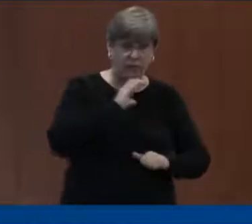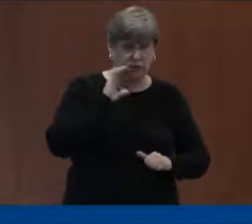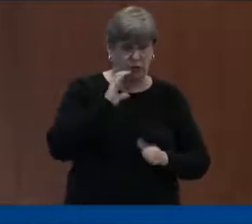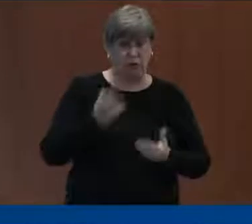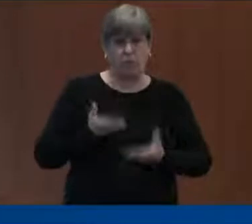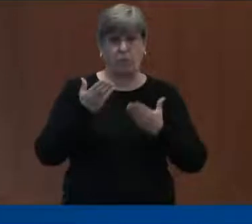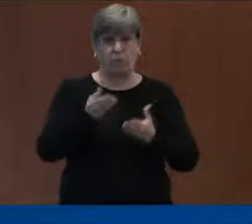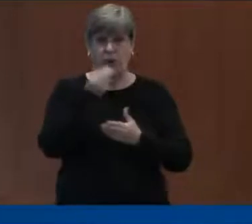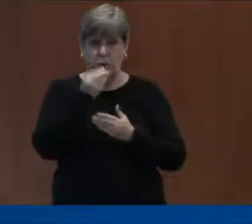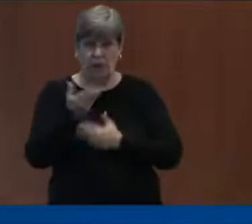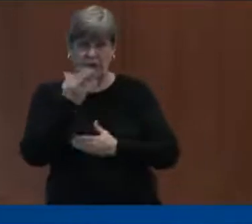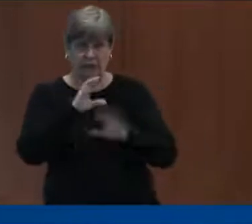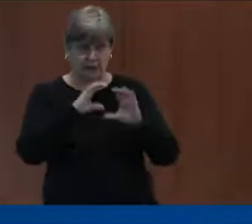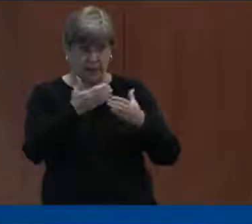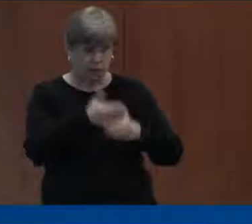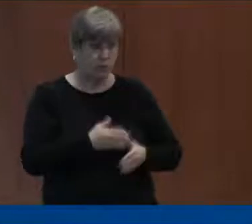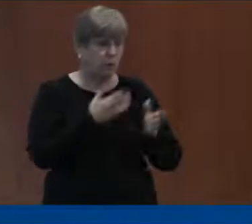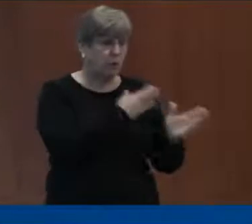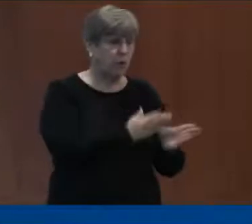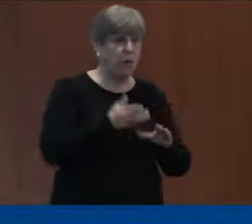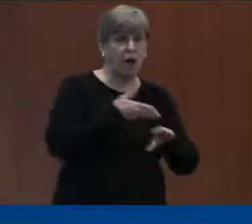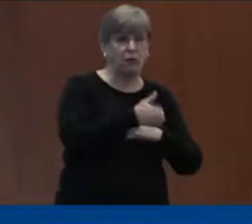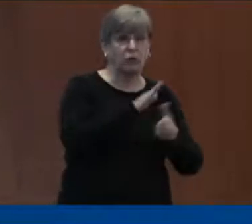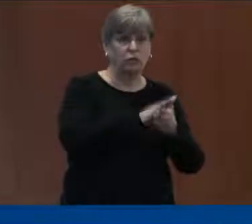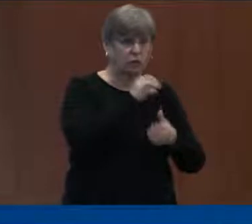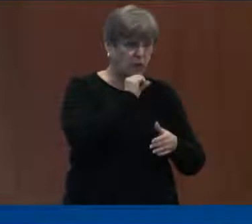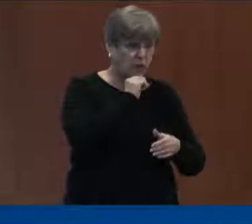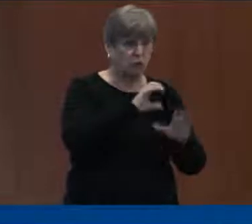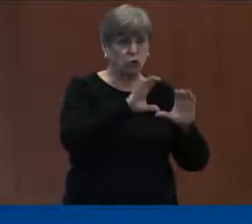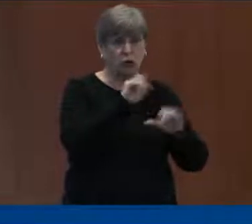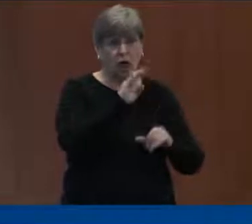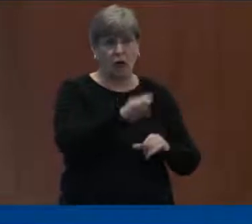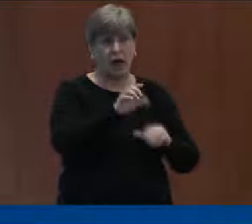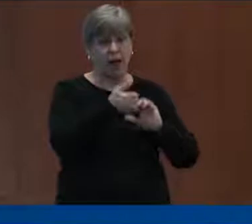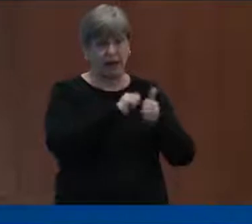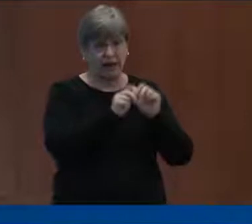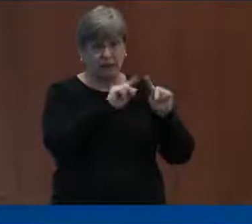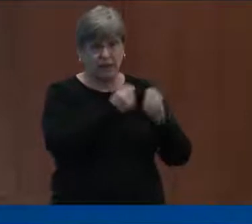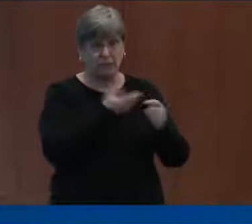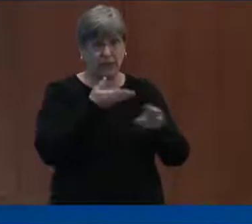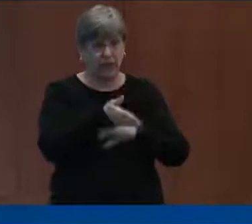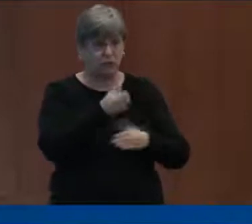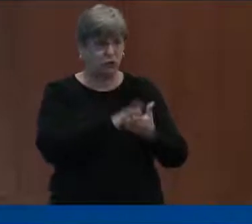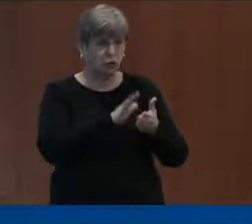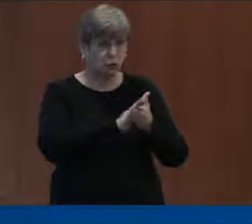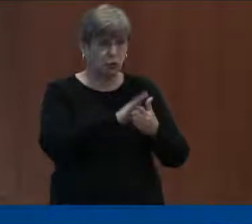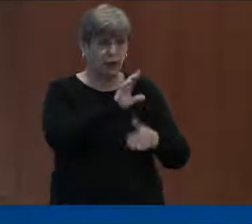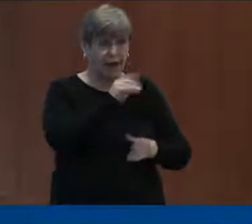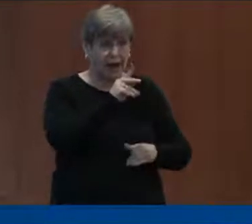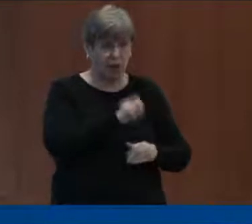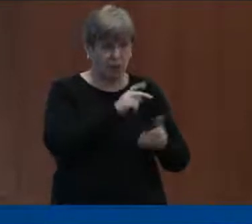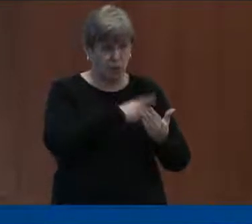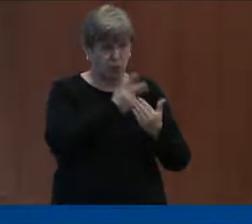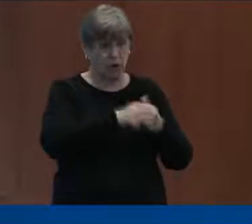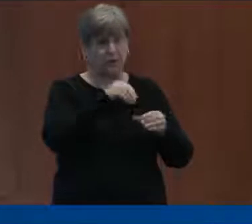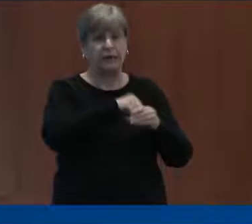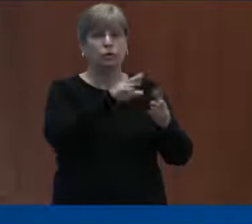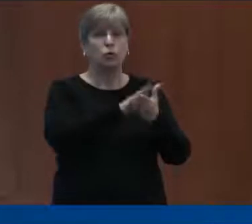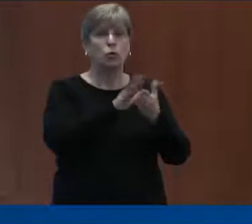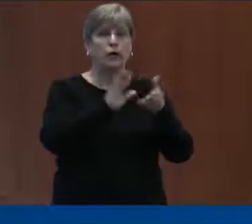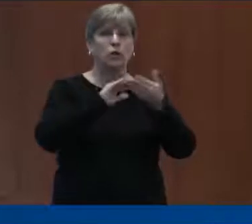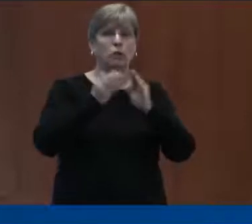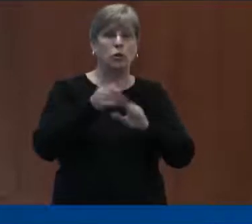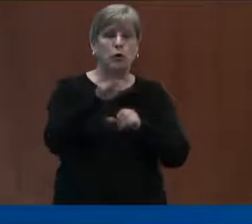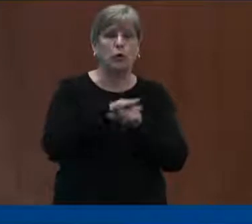provide breakfast in the classroom. They prepare after-school suppers to clubs, athletic teams, and after-school care programs, both in schools and at